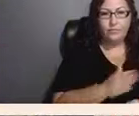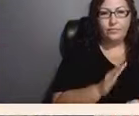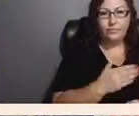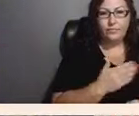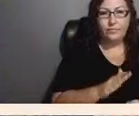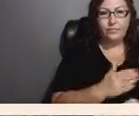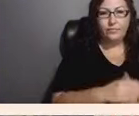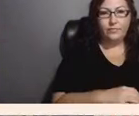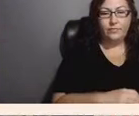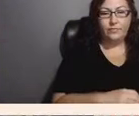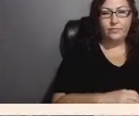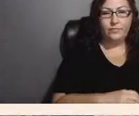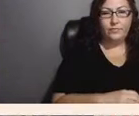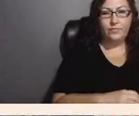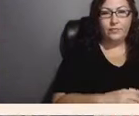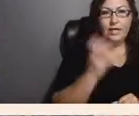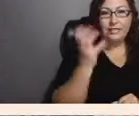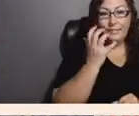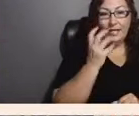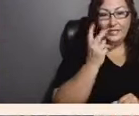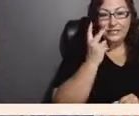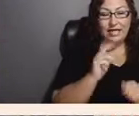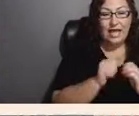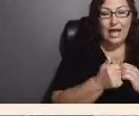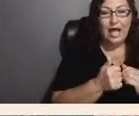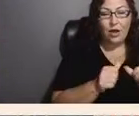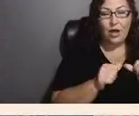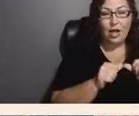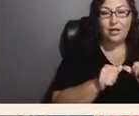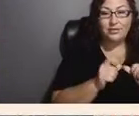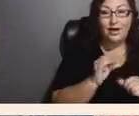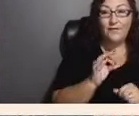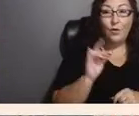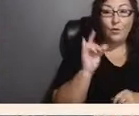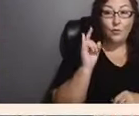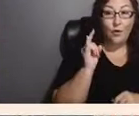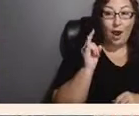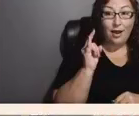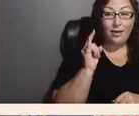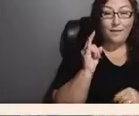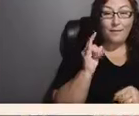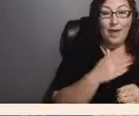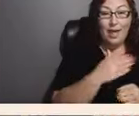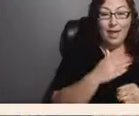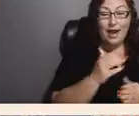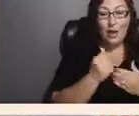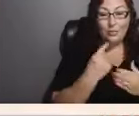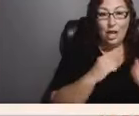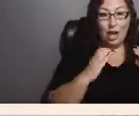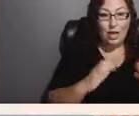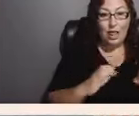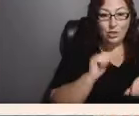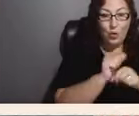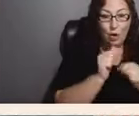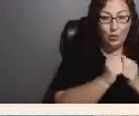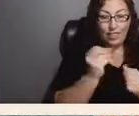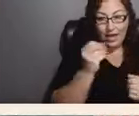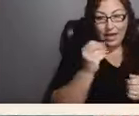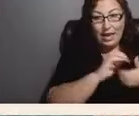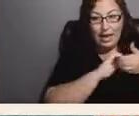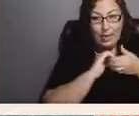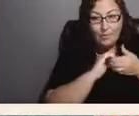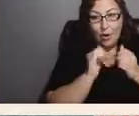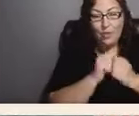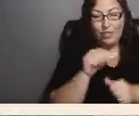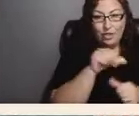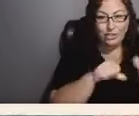It's amazing to see how the concept of a rock band helps our clients work with and collaborate with each other, listen